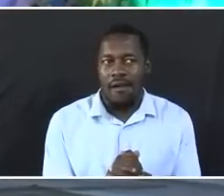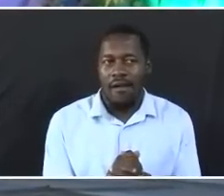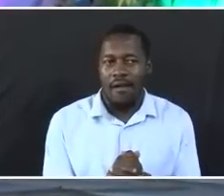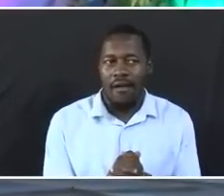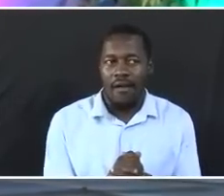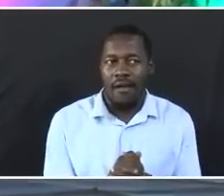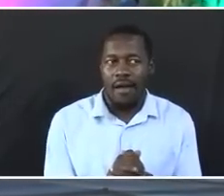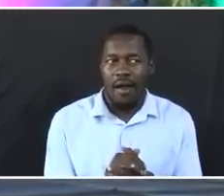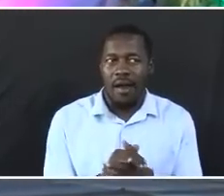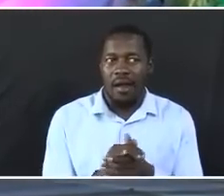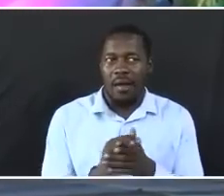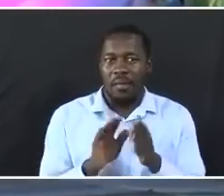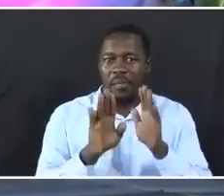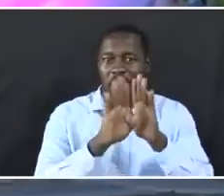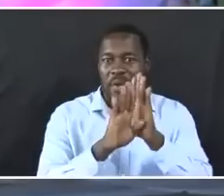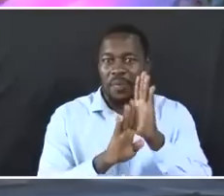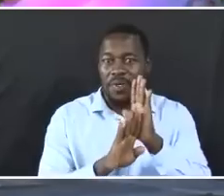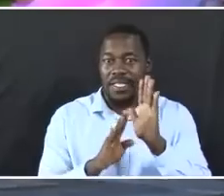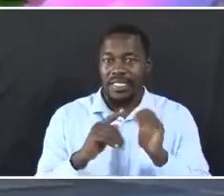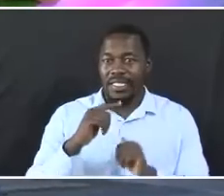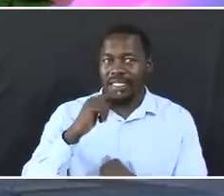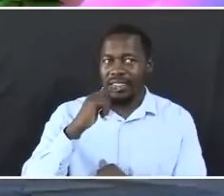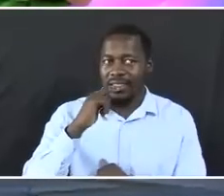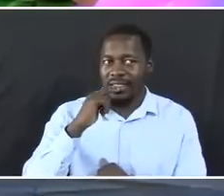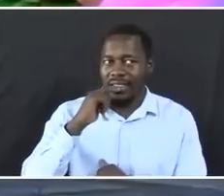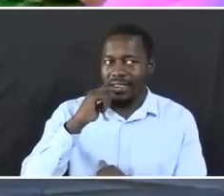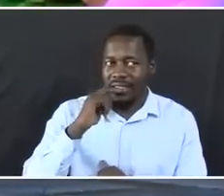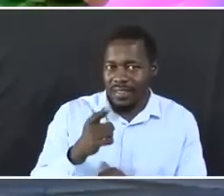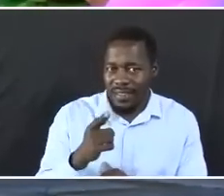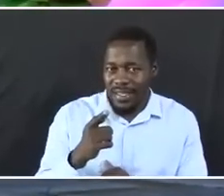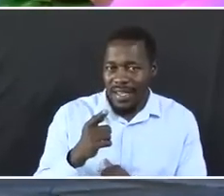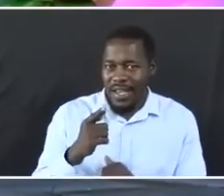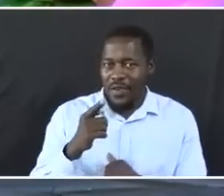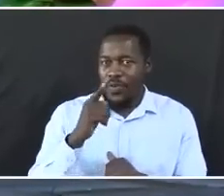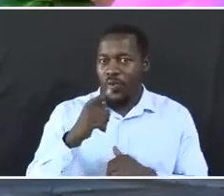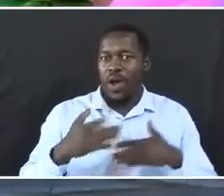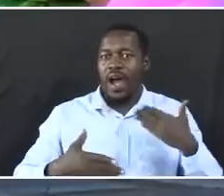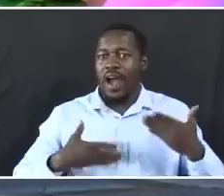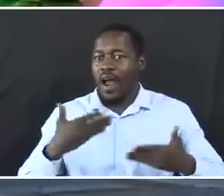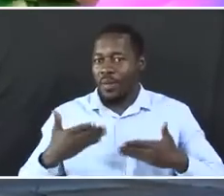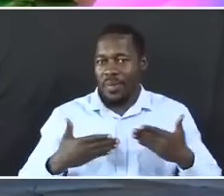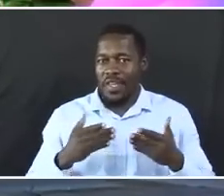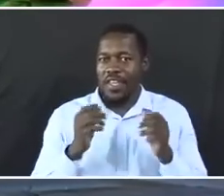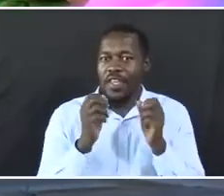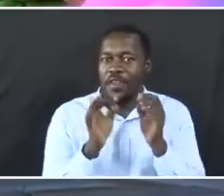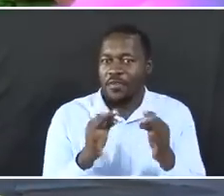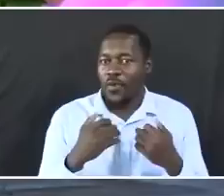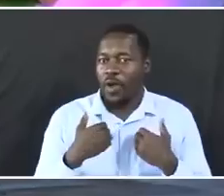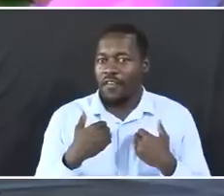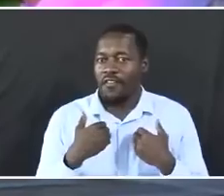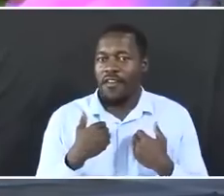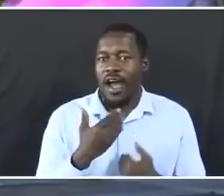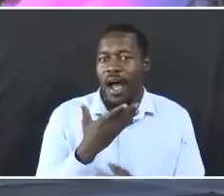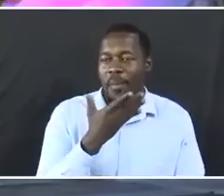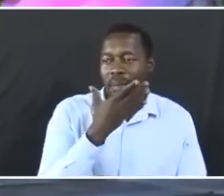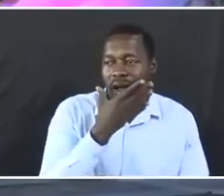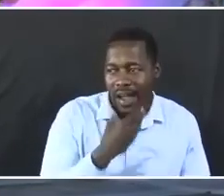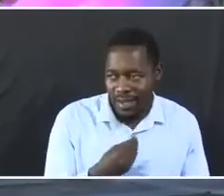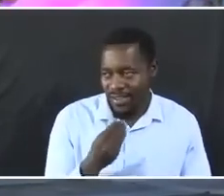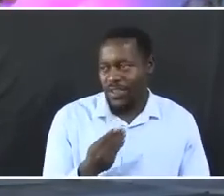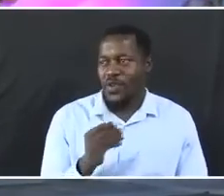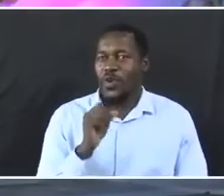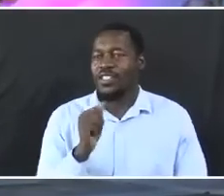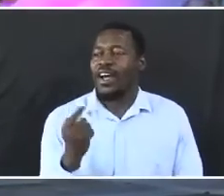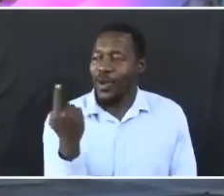is alone. And he says, he speaks because the Spirit has led